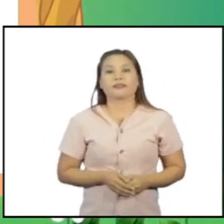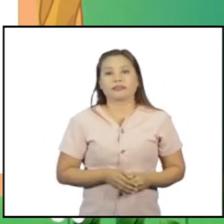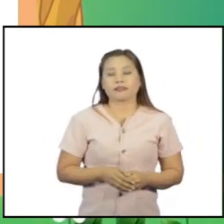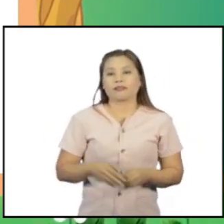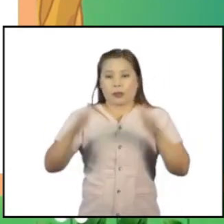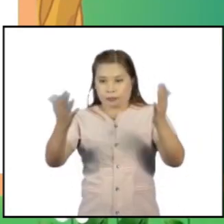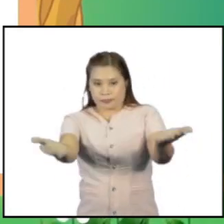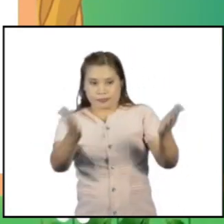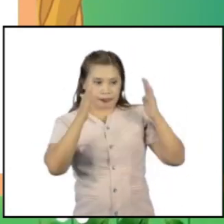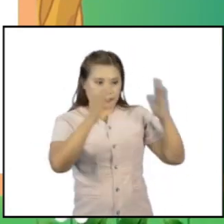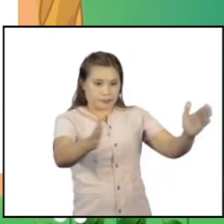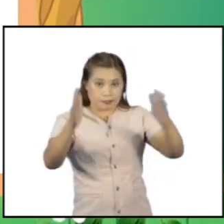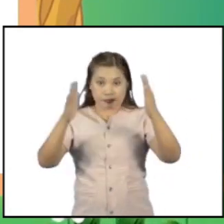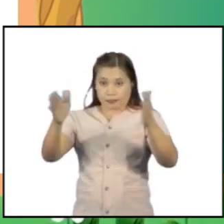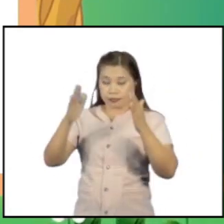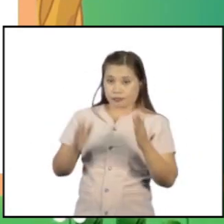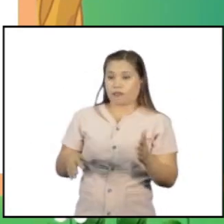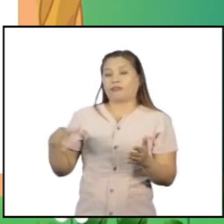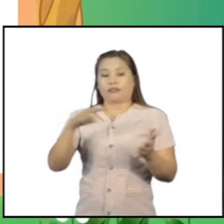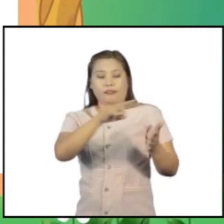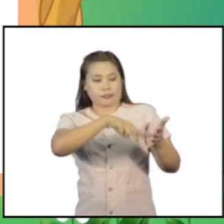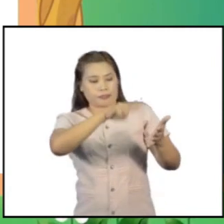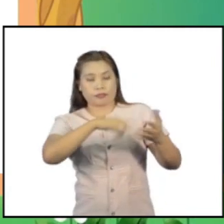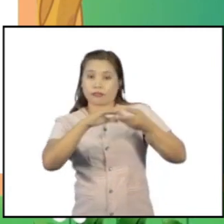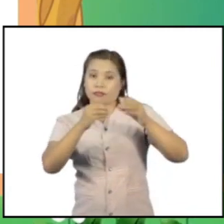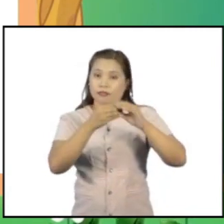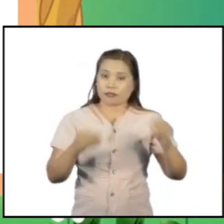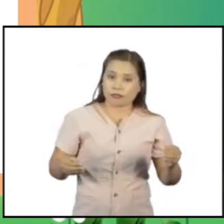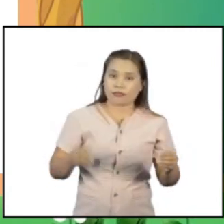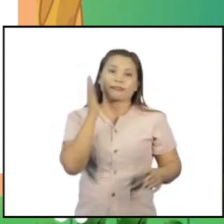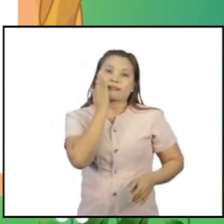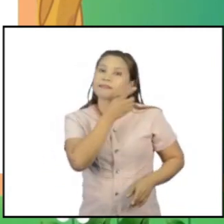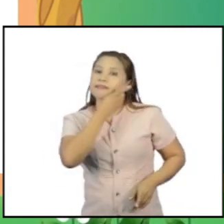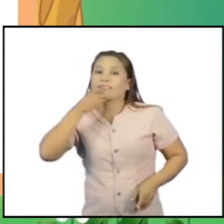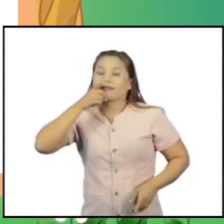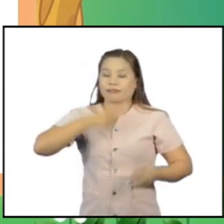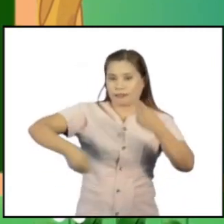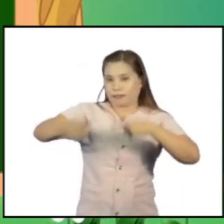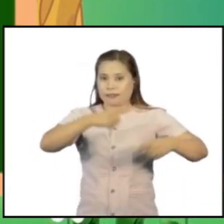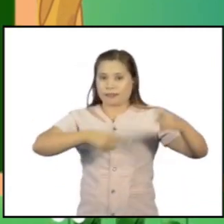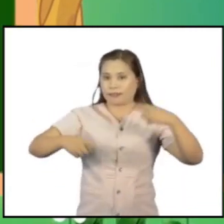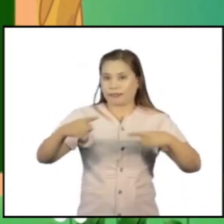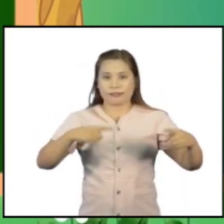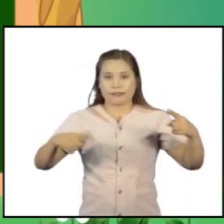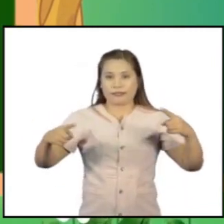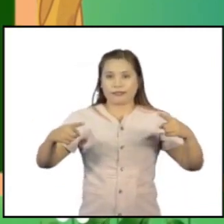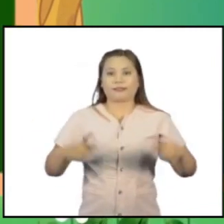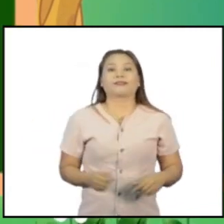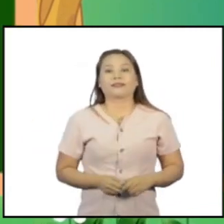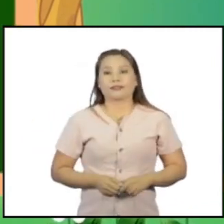Pay attention while I am reading the story and while Ma'am Dory is signing.